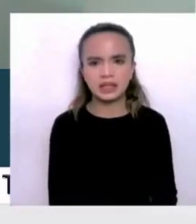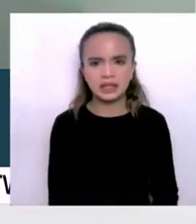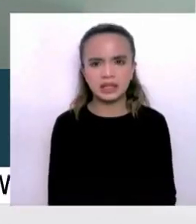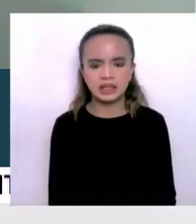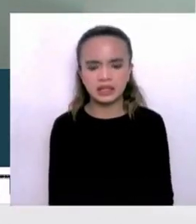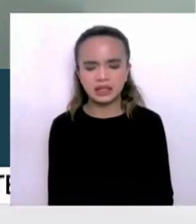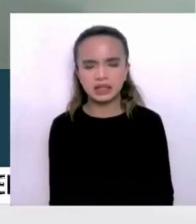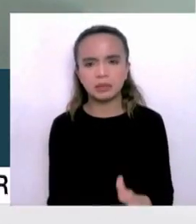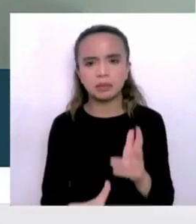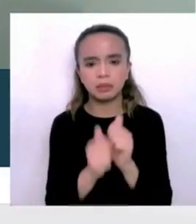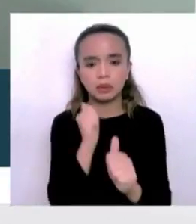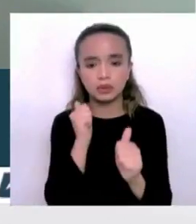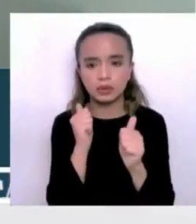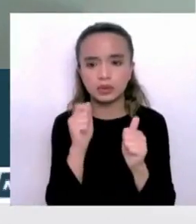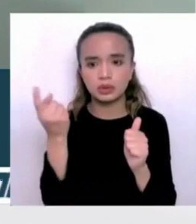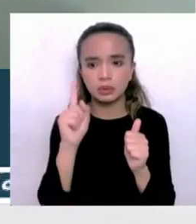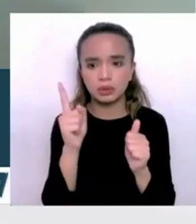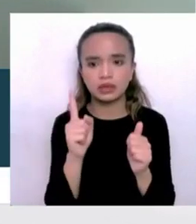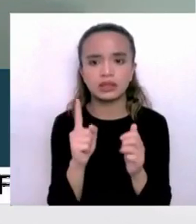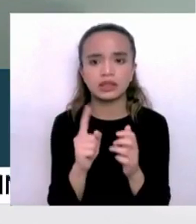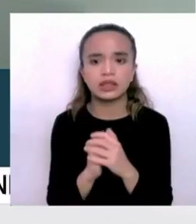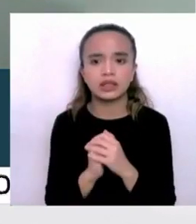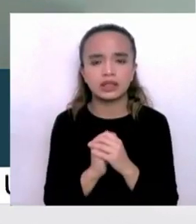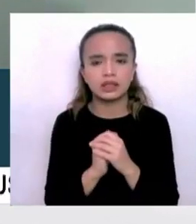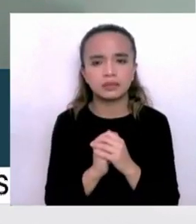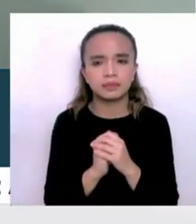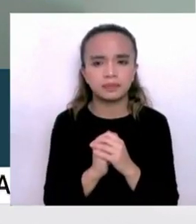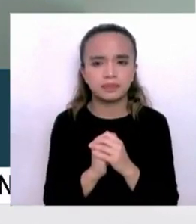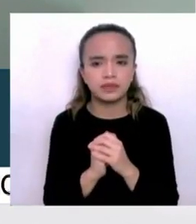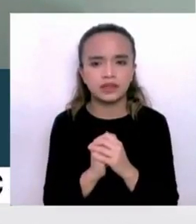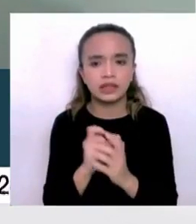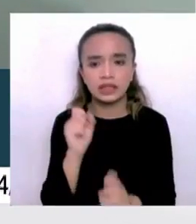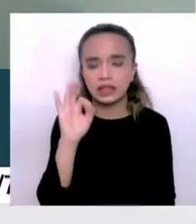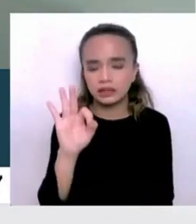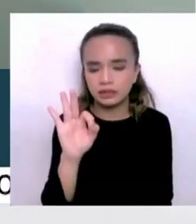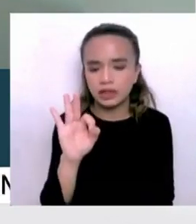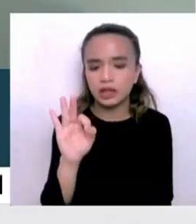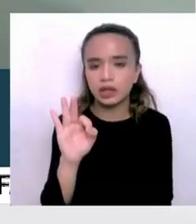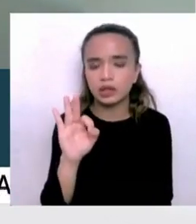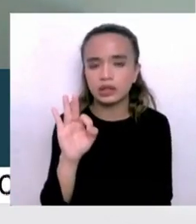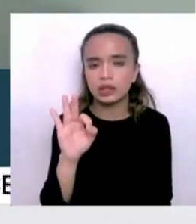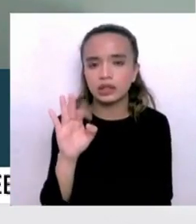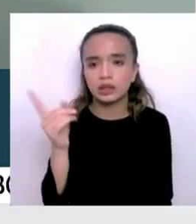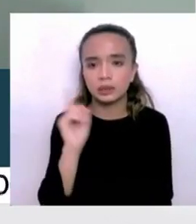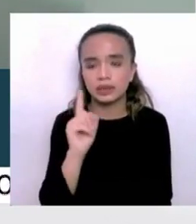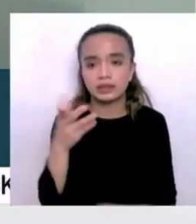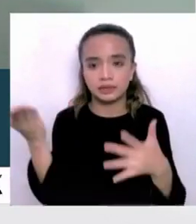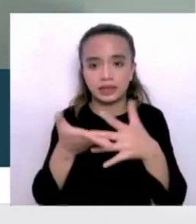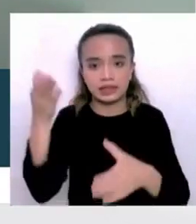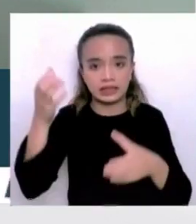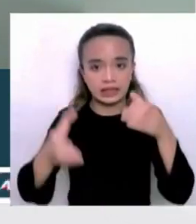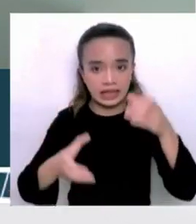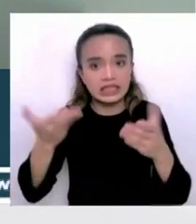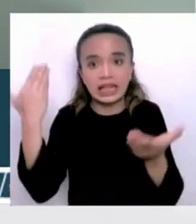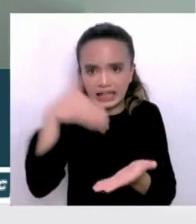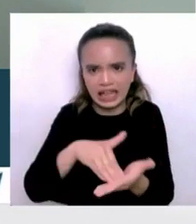majority of the prosecutors are corrupt. And if a good prosecutor will file the case, we have another